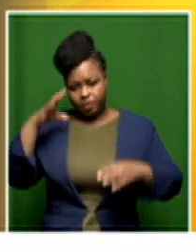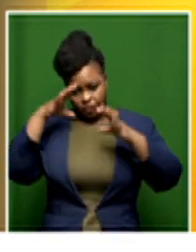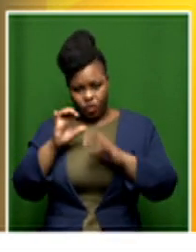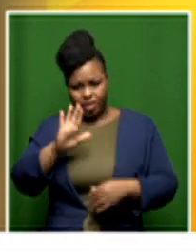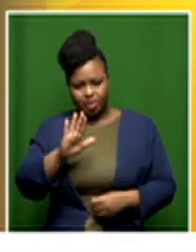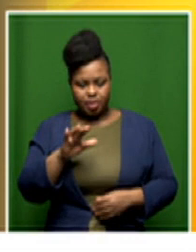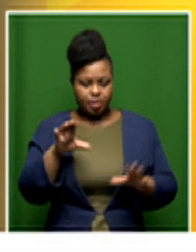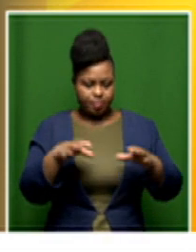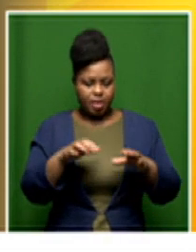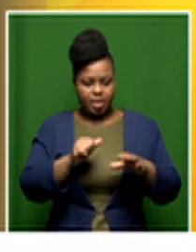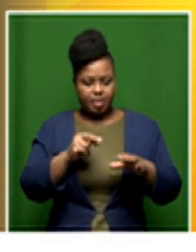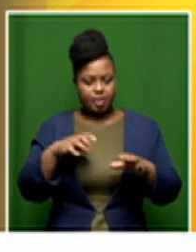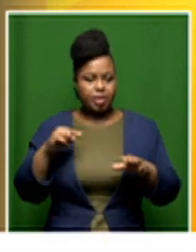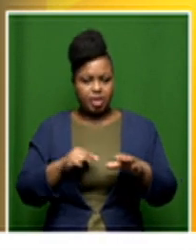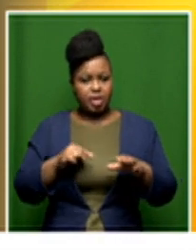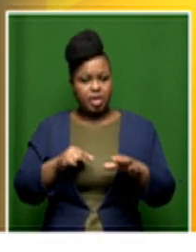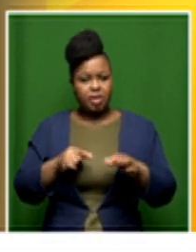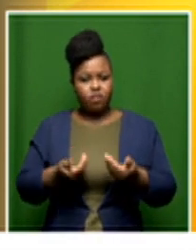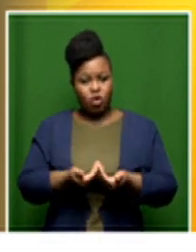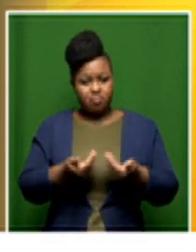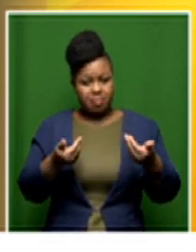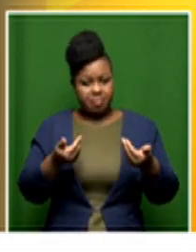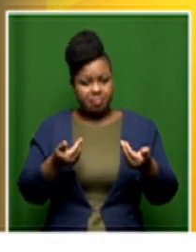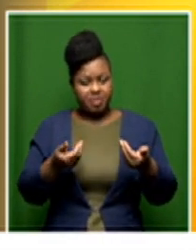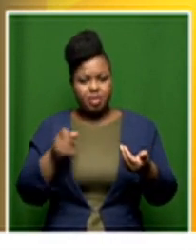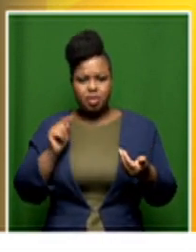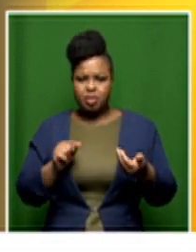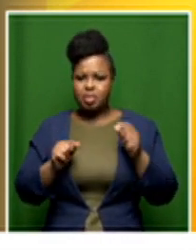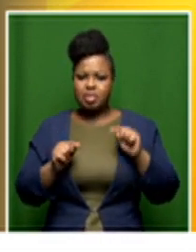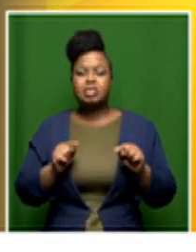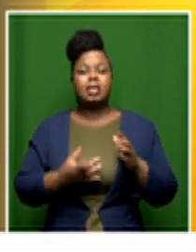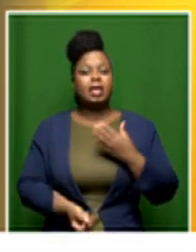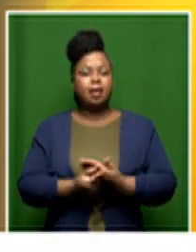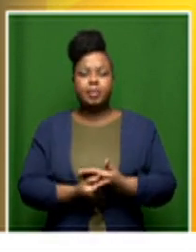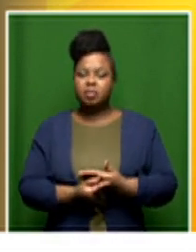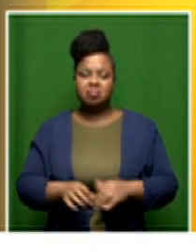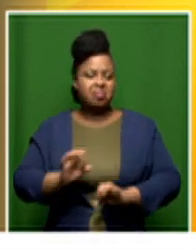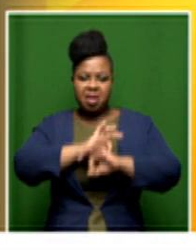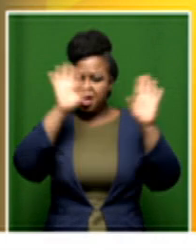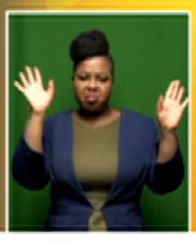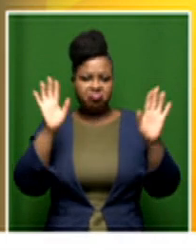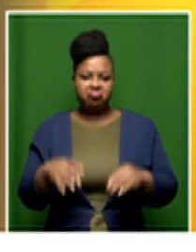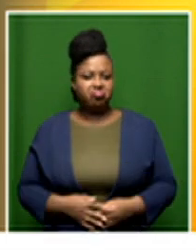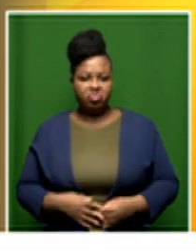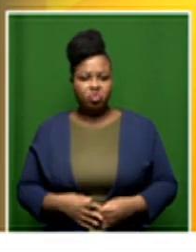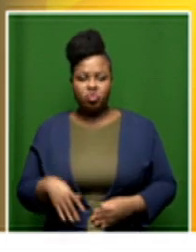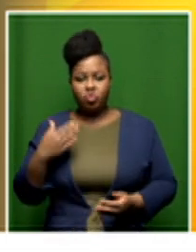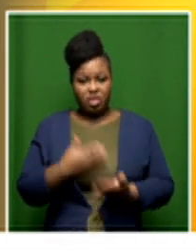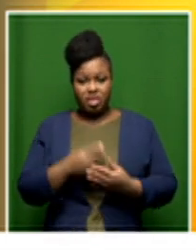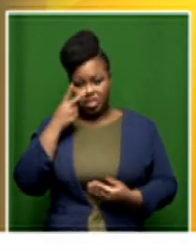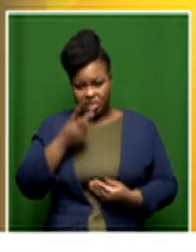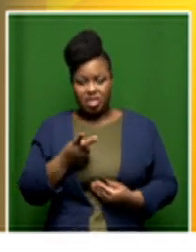on the ANC, the issue of factionalism on the ground is pretty much obvious. Mm-hmm.